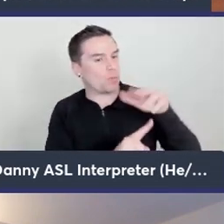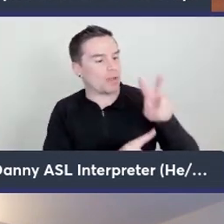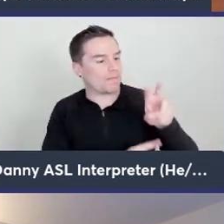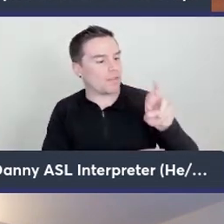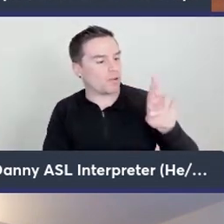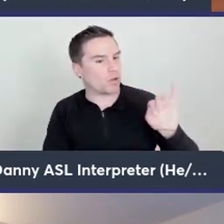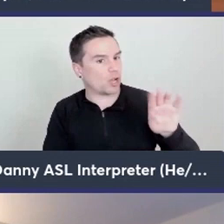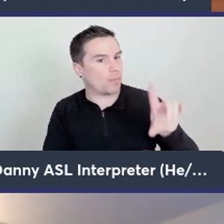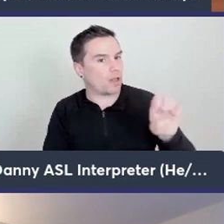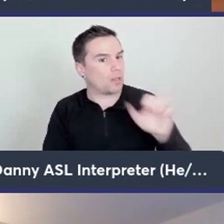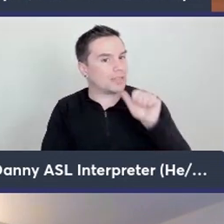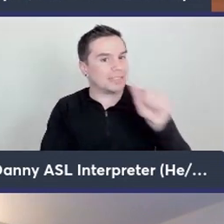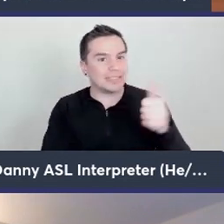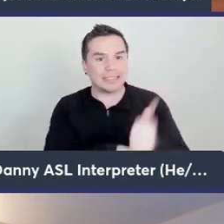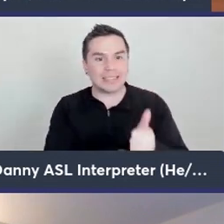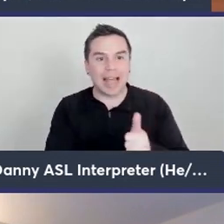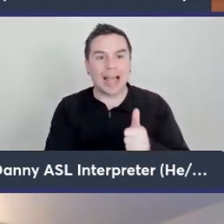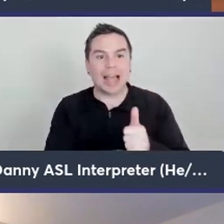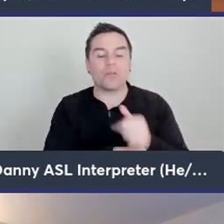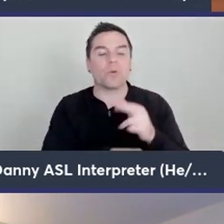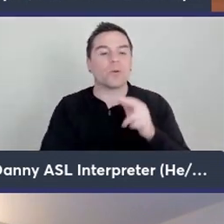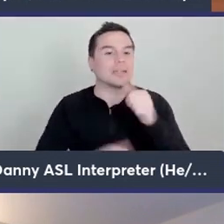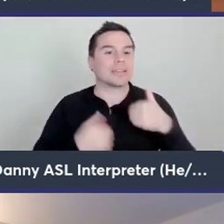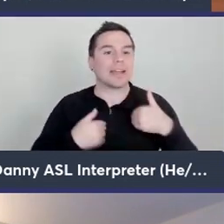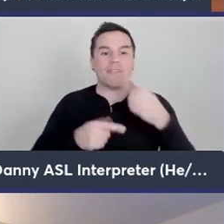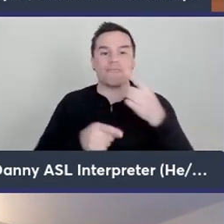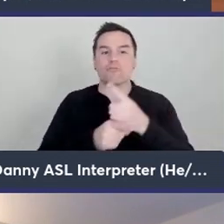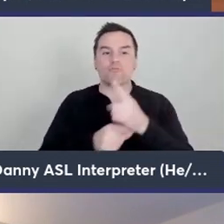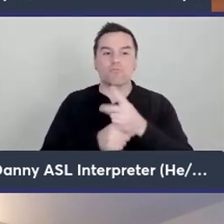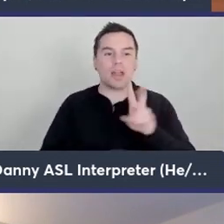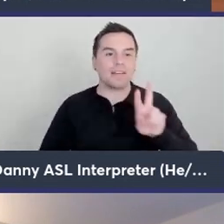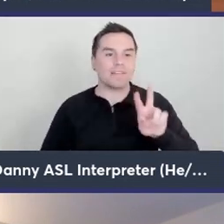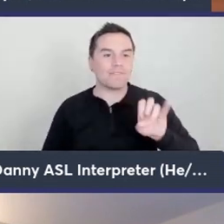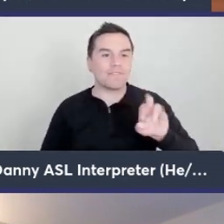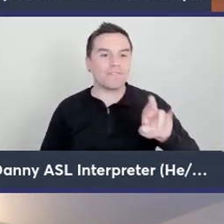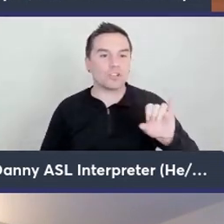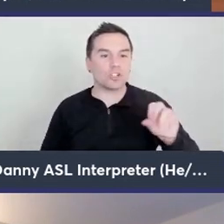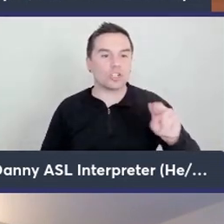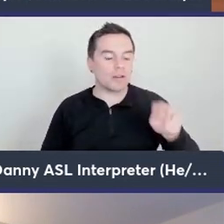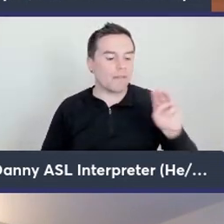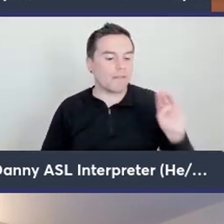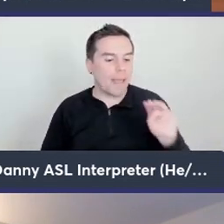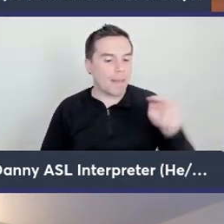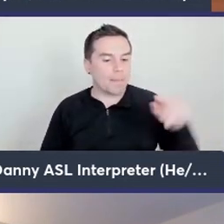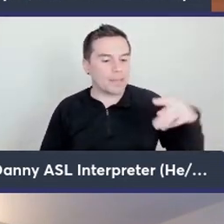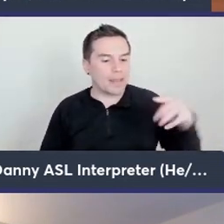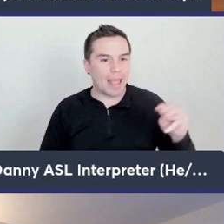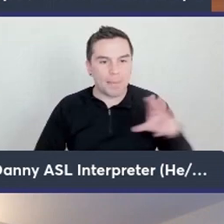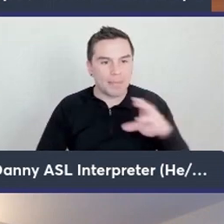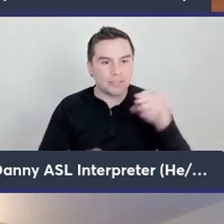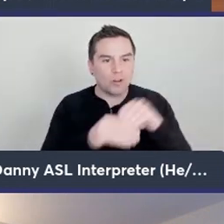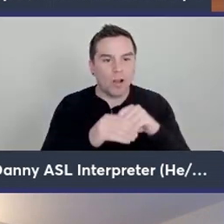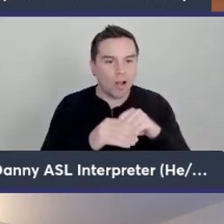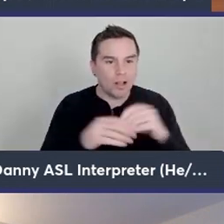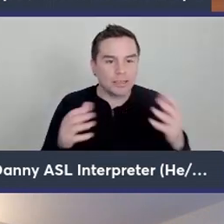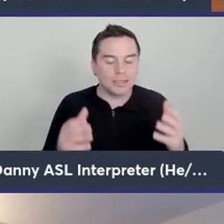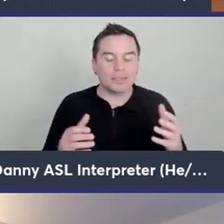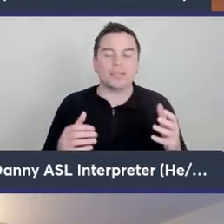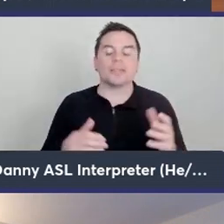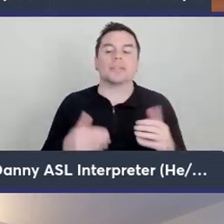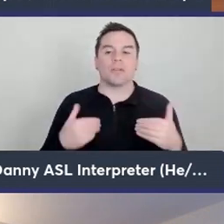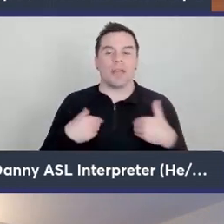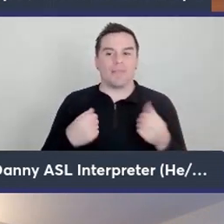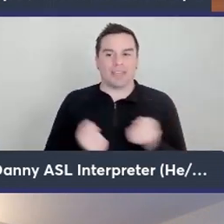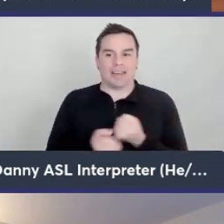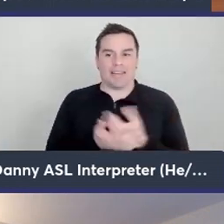I didn't have the right version of npm installed or something, right? Like, so having that all